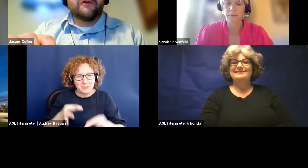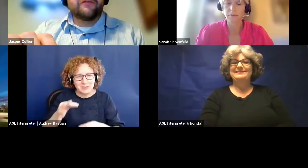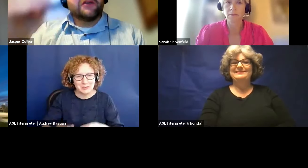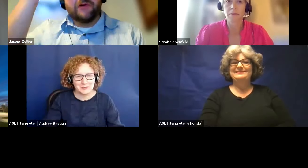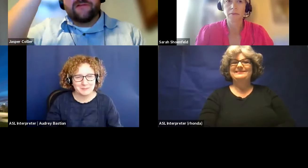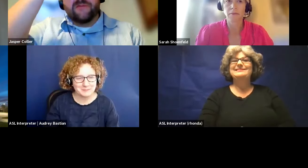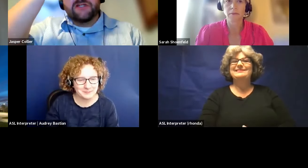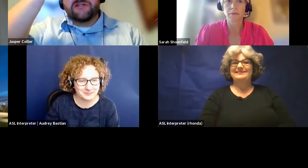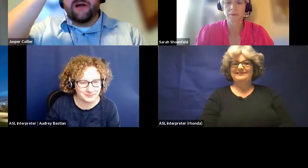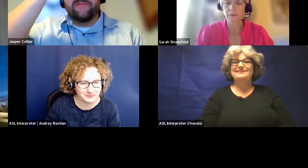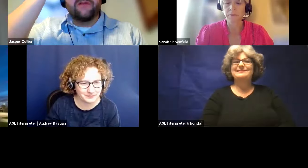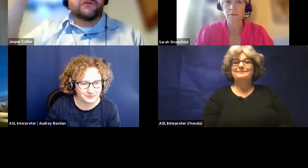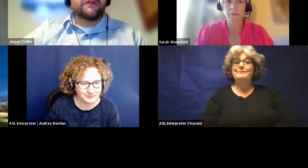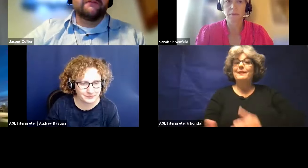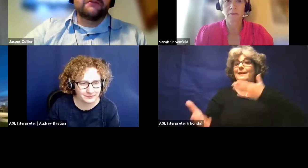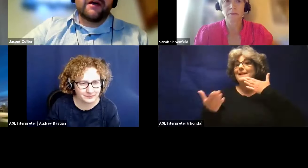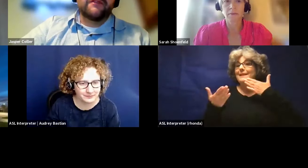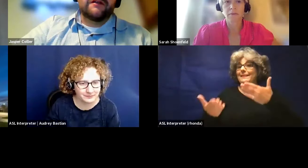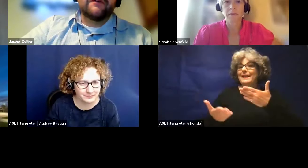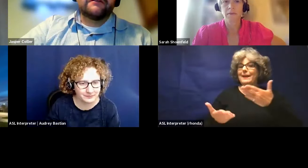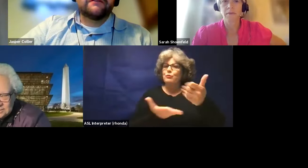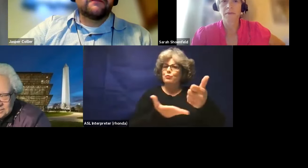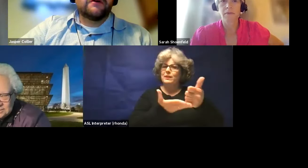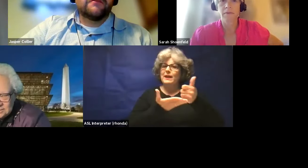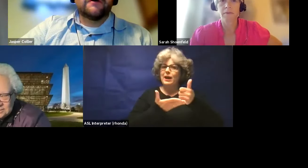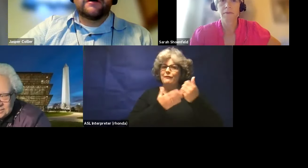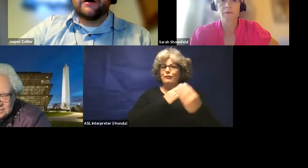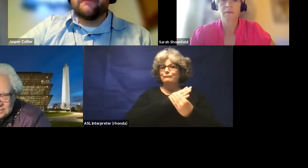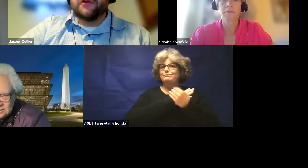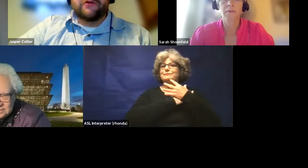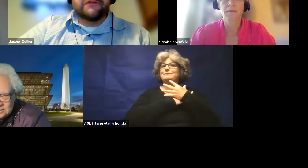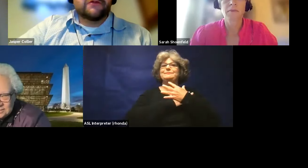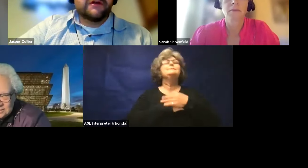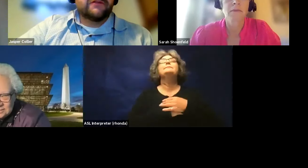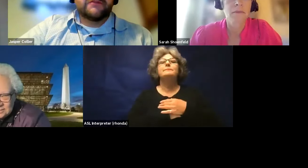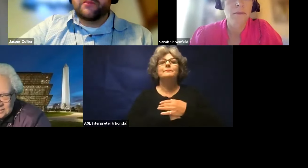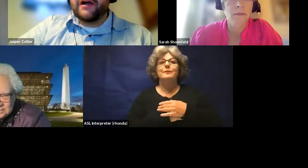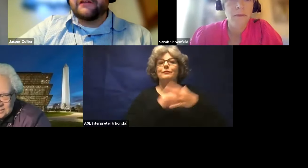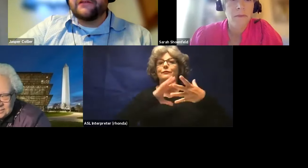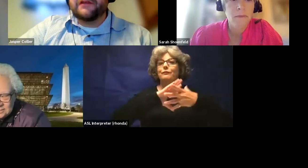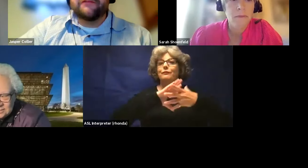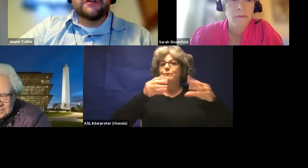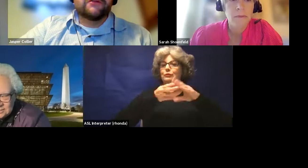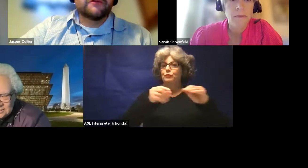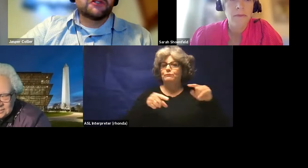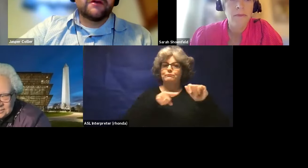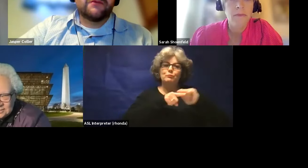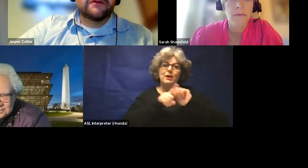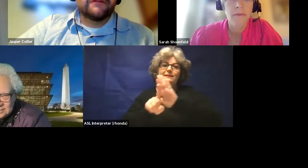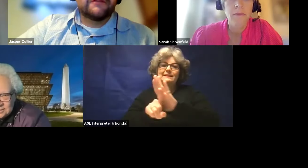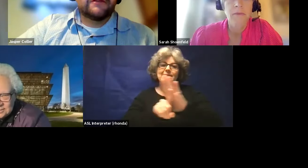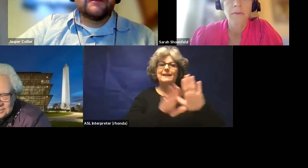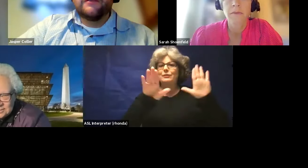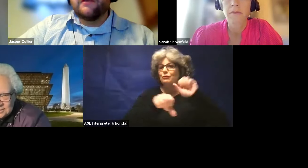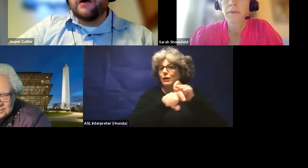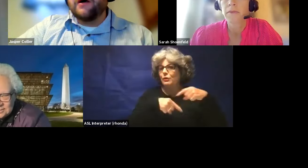All right. Well, thank you both so much. I mean, it's really helpful to have that advice from, you know, oral historians who have been practicing and have done so much great work